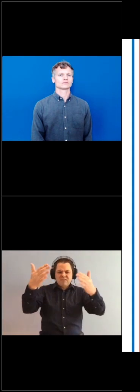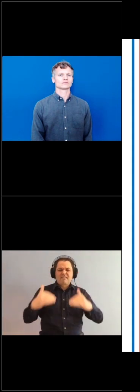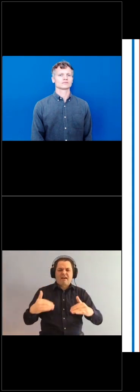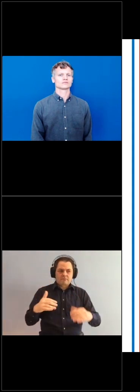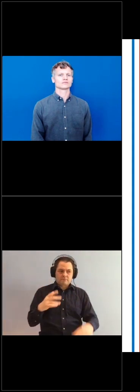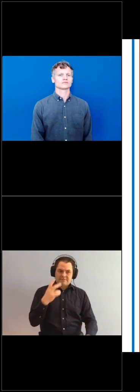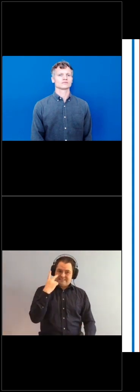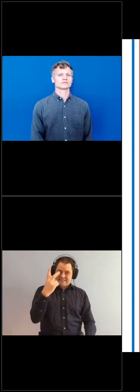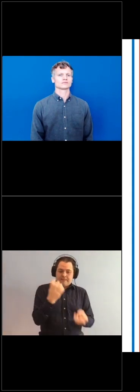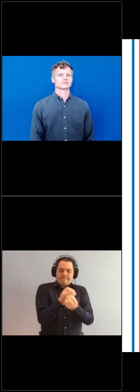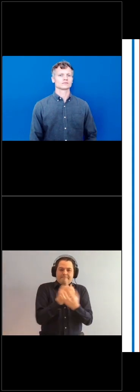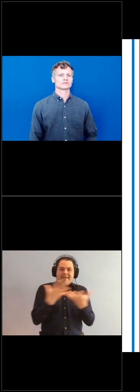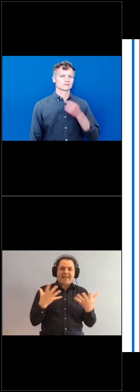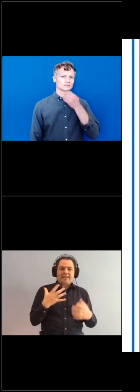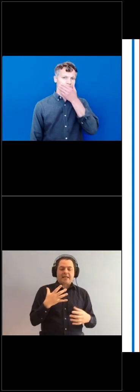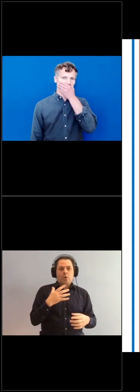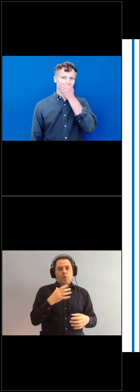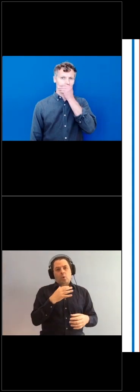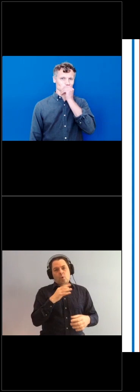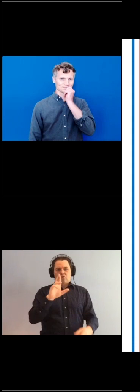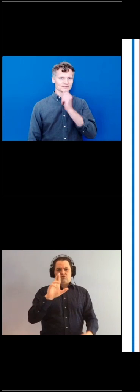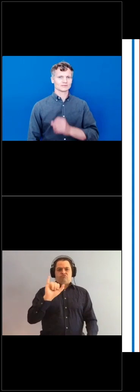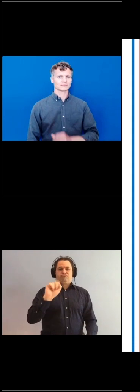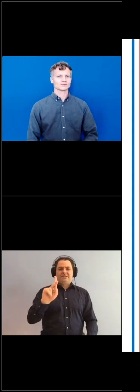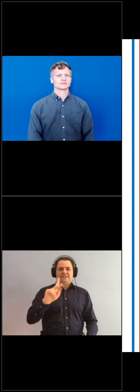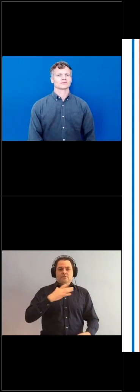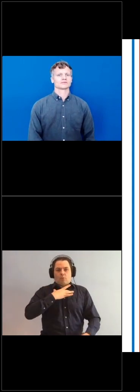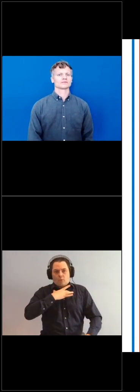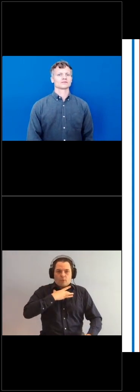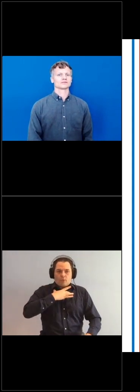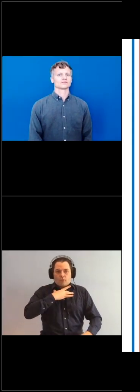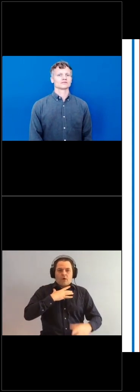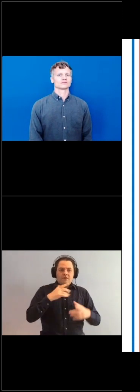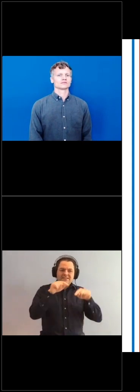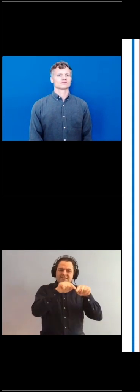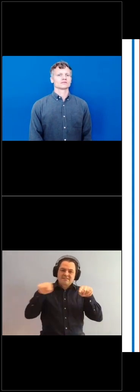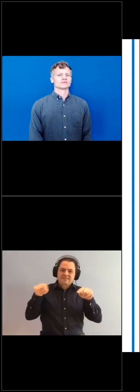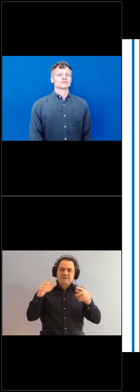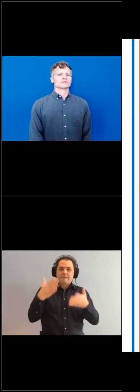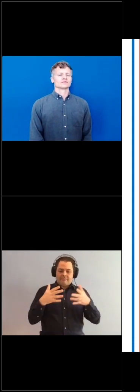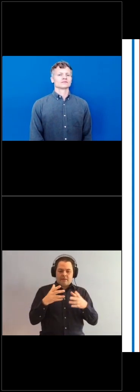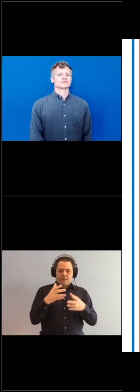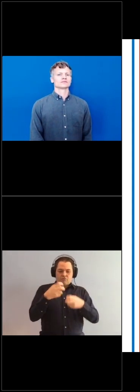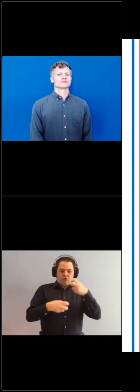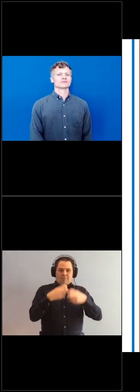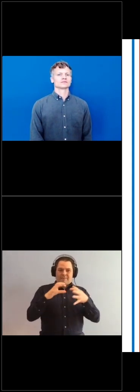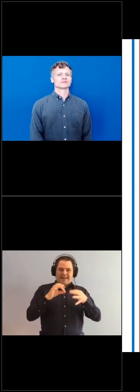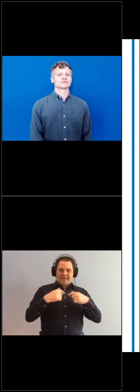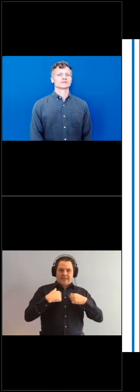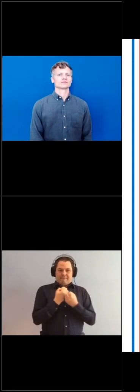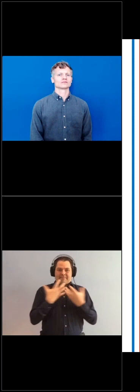what we call intersectionality. So, for example, persons with disabilities living in poor and overcrowded